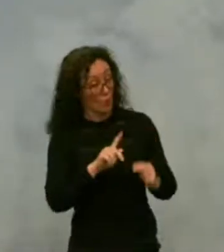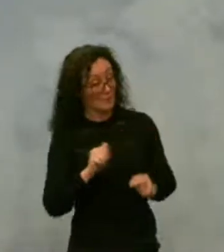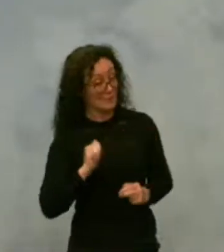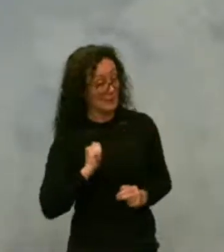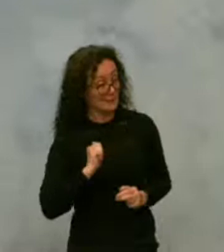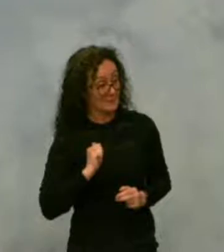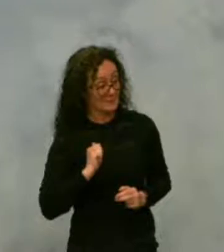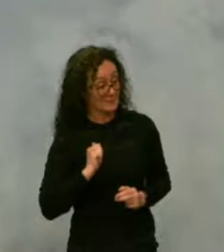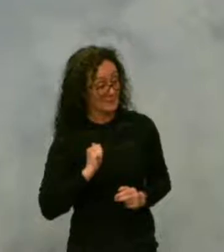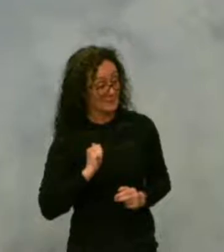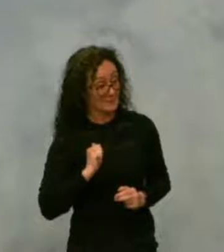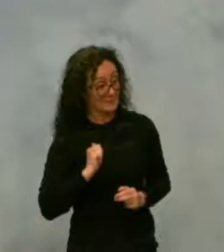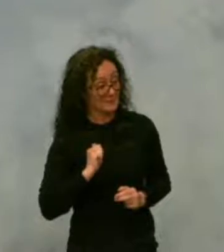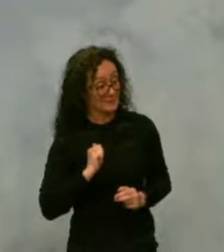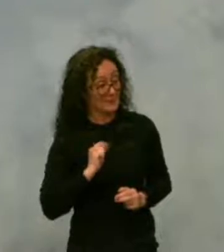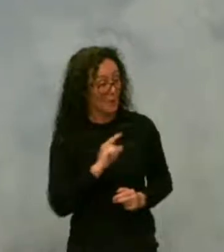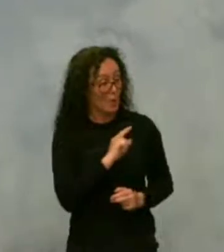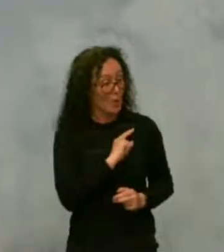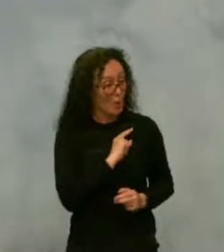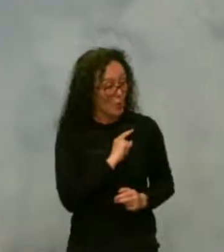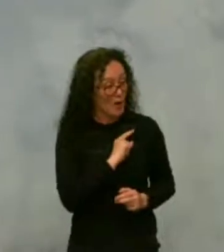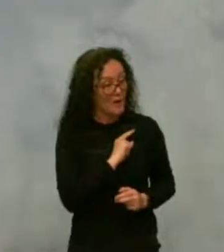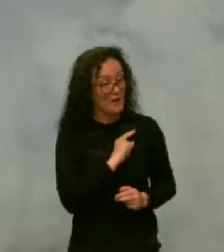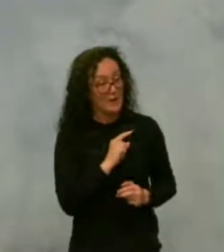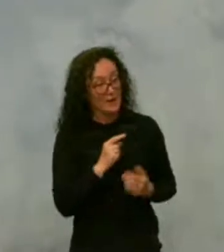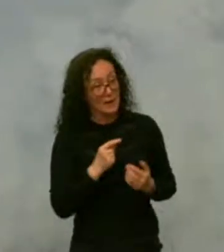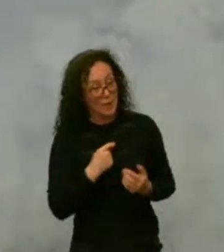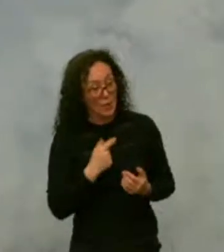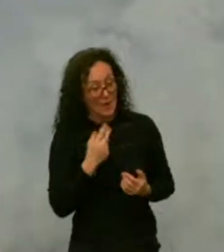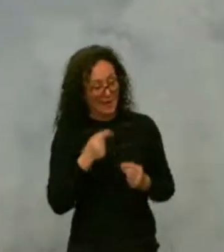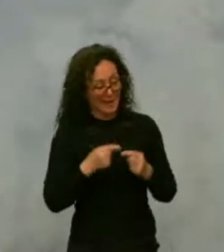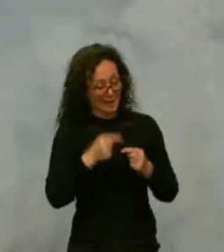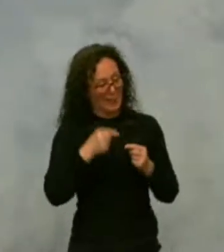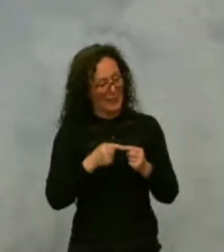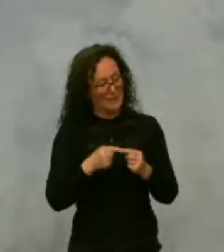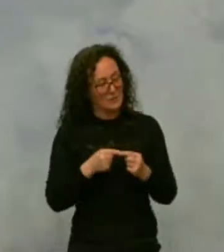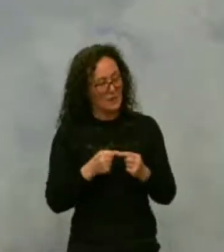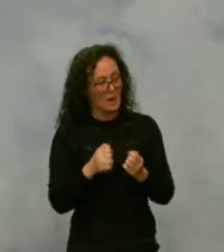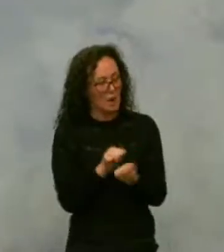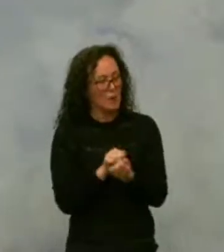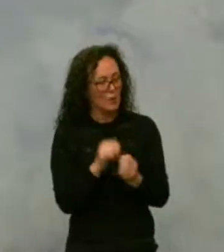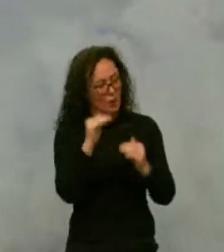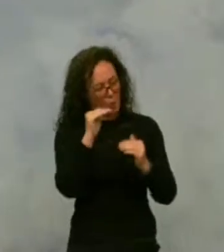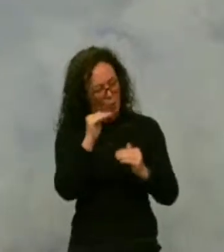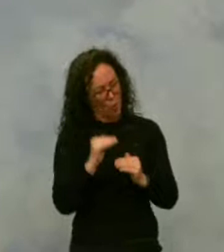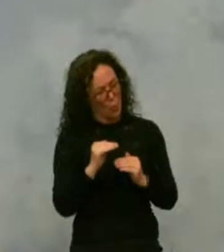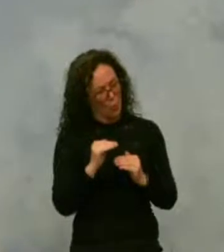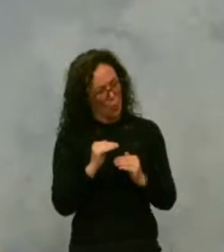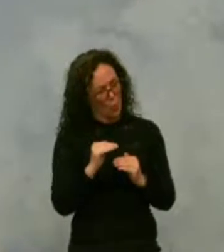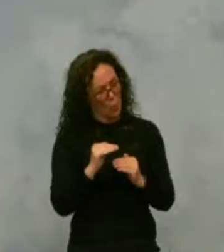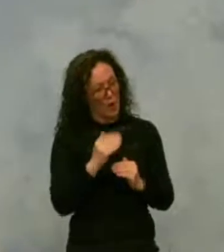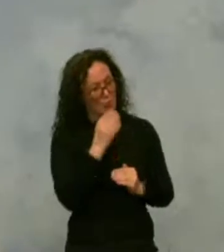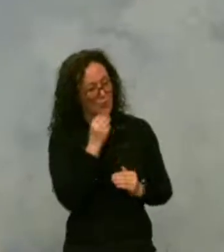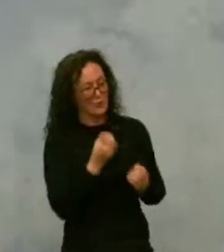on the fact that we only took a relatively low level of borrowing last year and we used our cash balances in lieu of the remainder of the